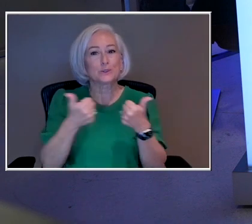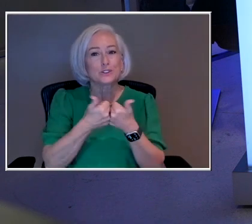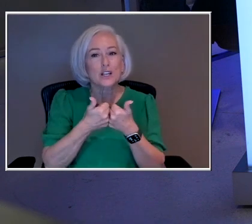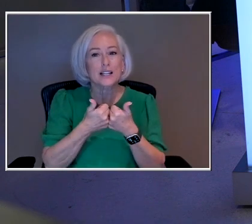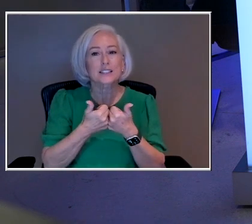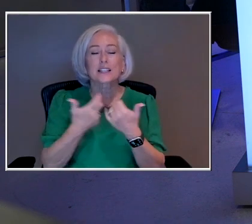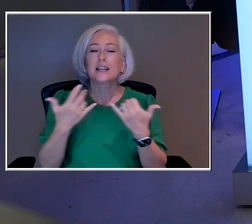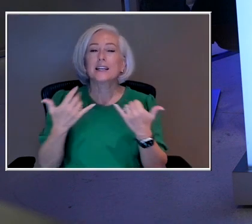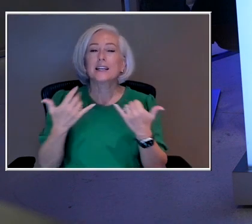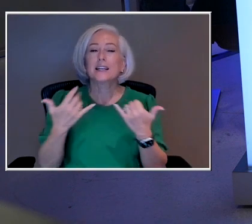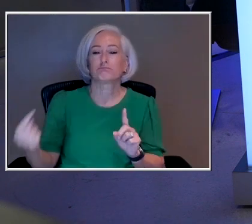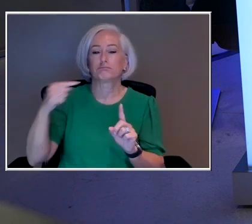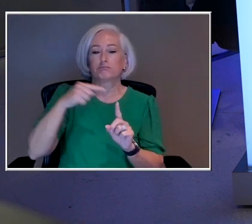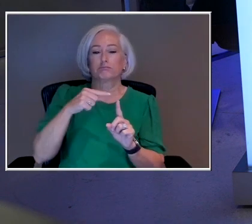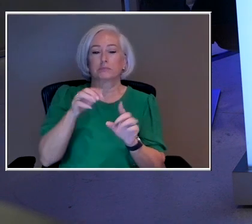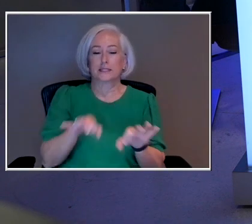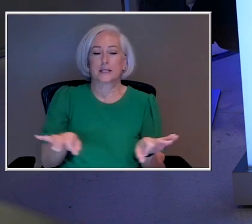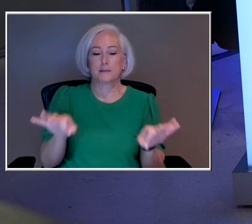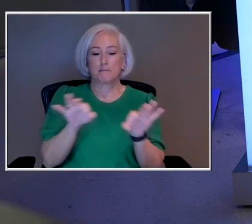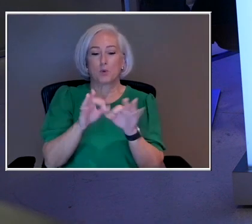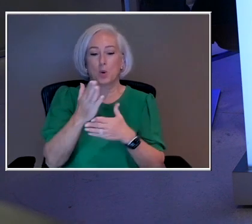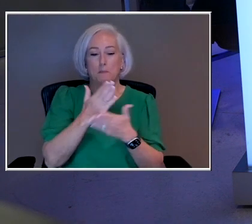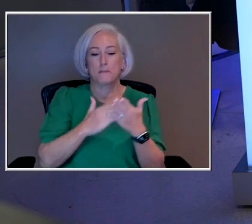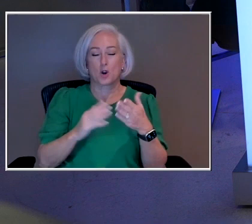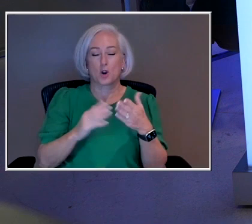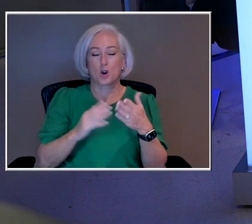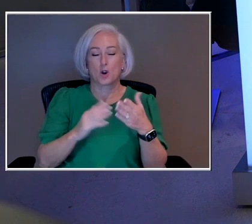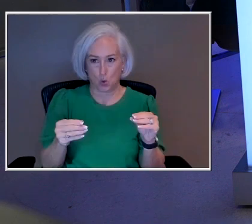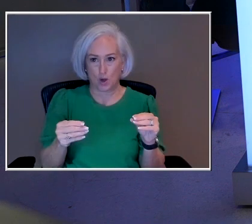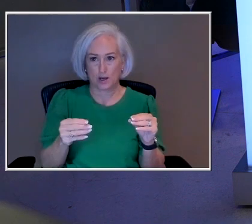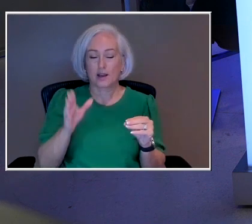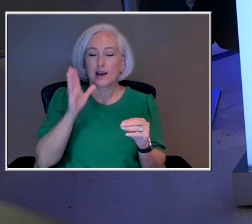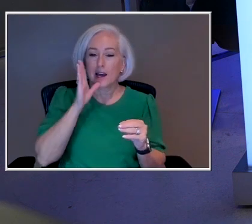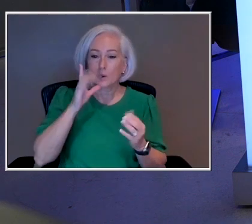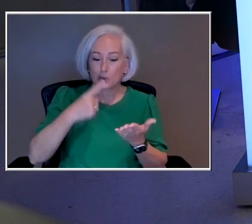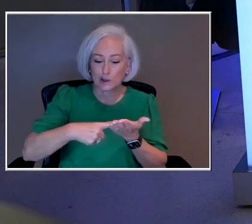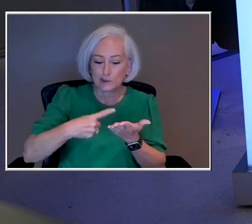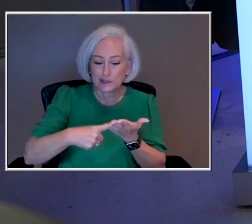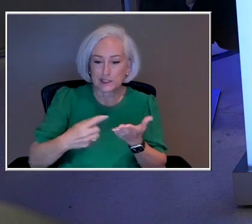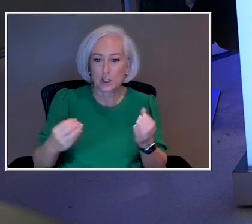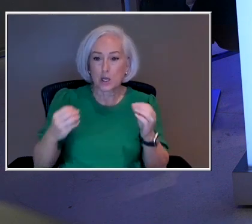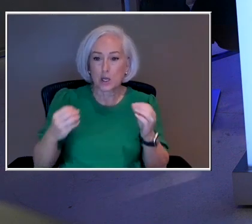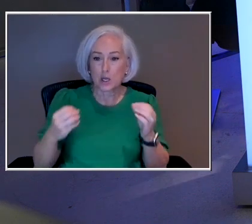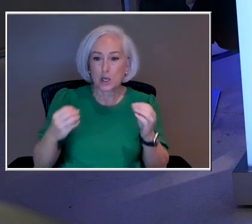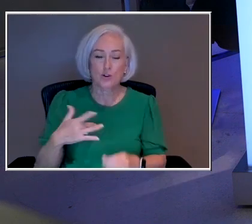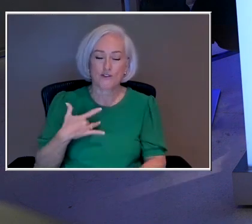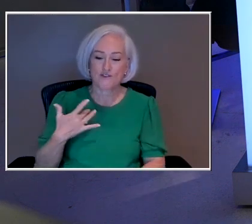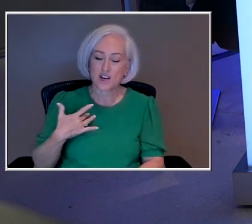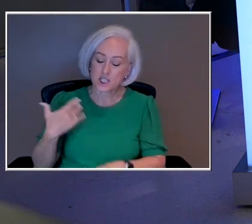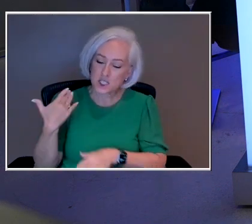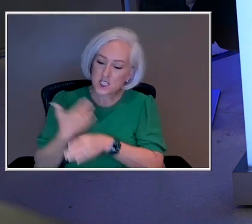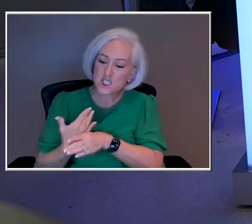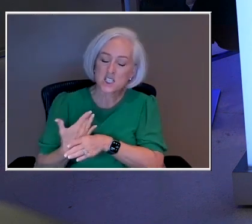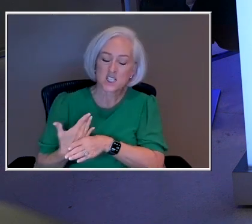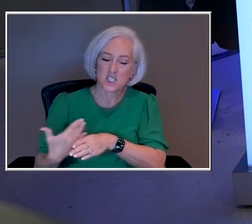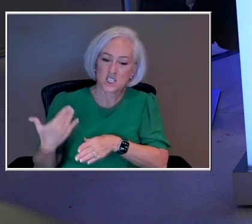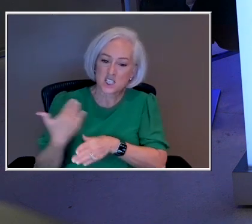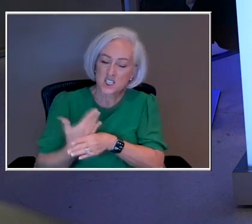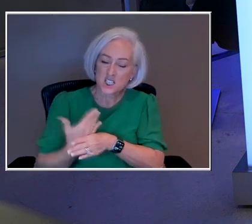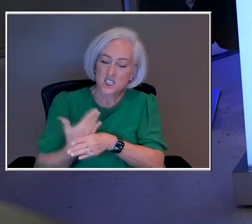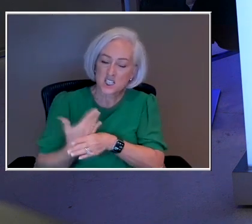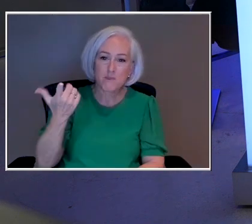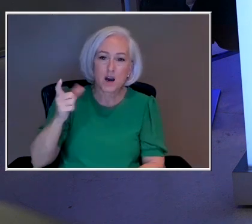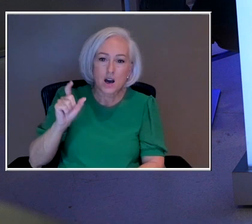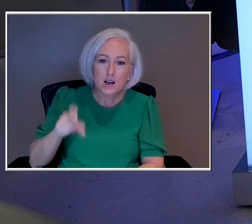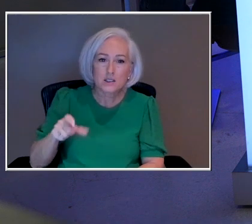really important part of this story, and we're going to talk all about this in just a moment, but you were annoyed, simply annoyed that you were asked to get a